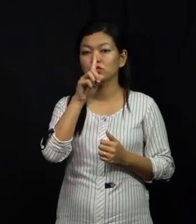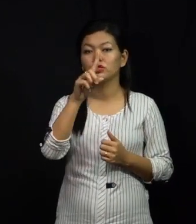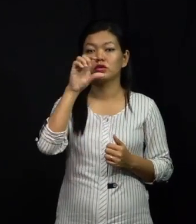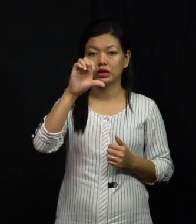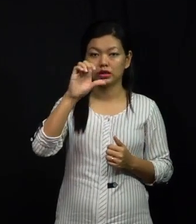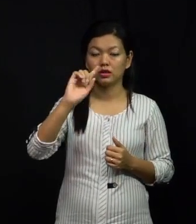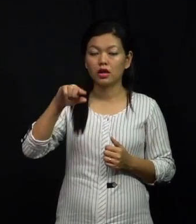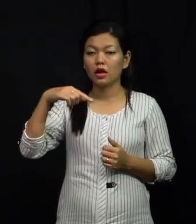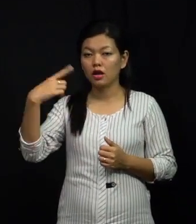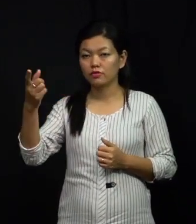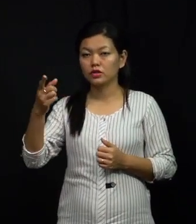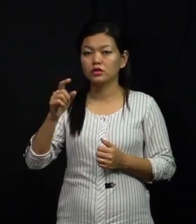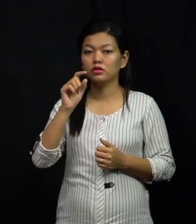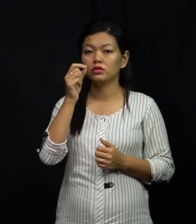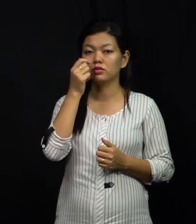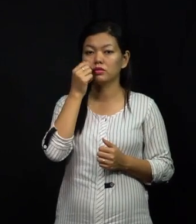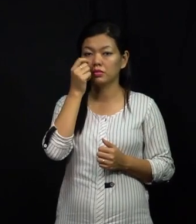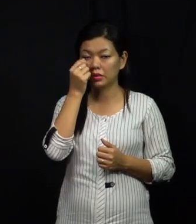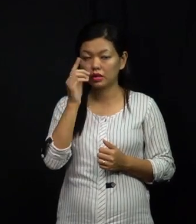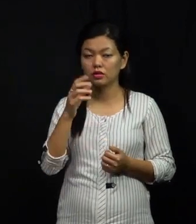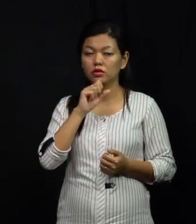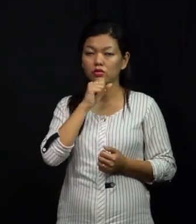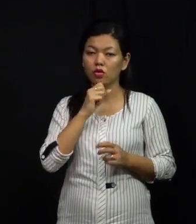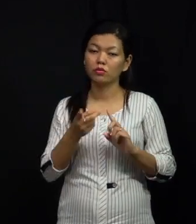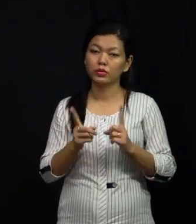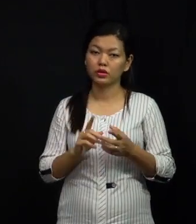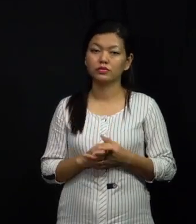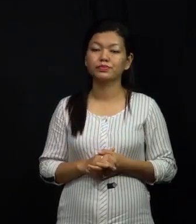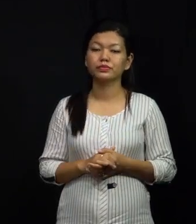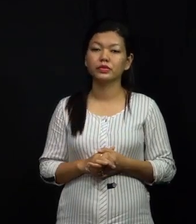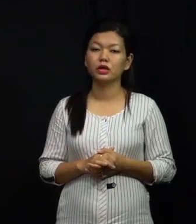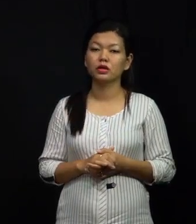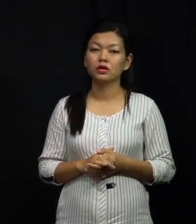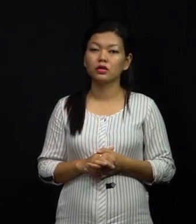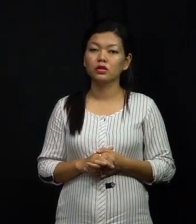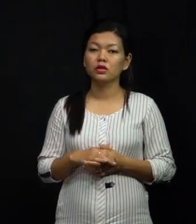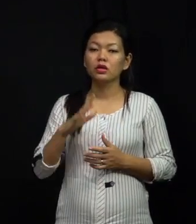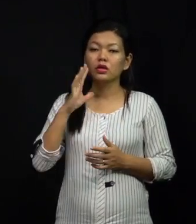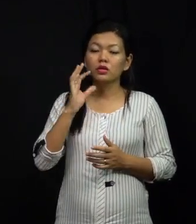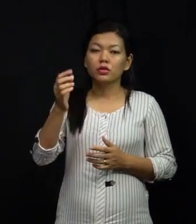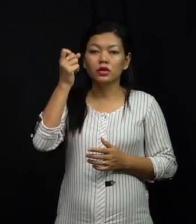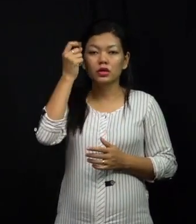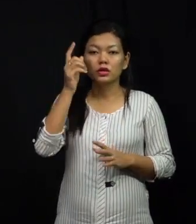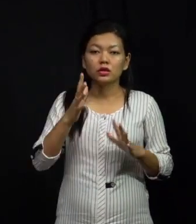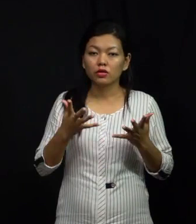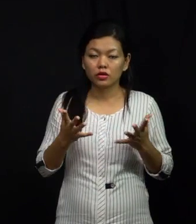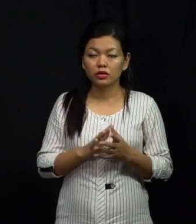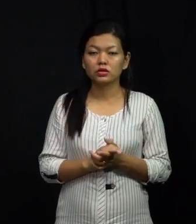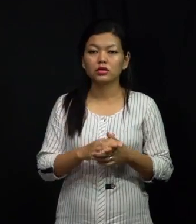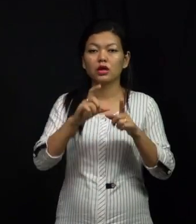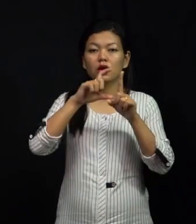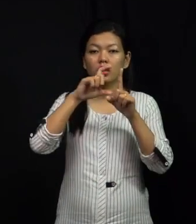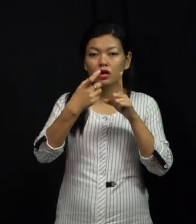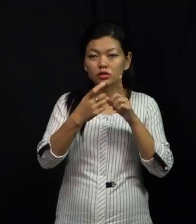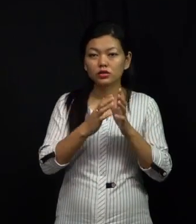will happen. But we must also understand here, students, that in different cultures, or according to different countries,